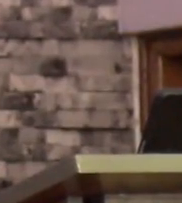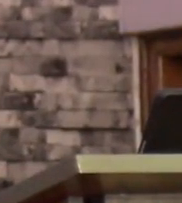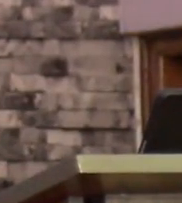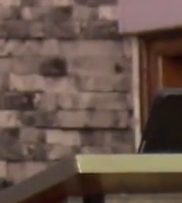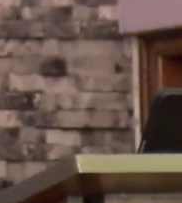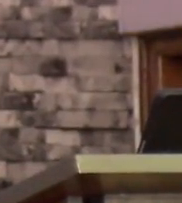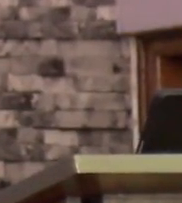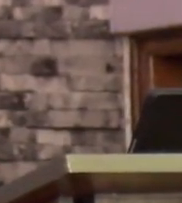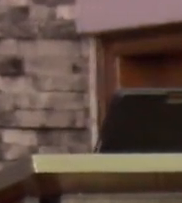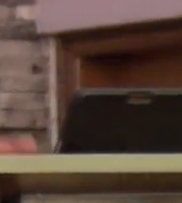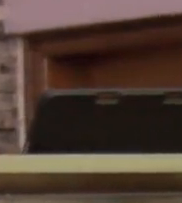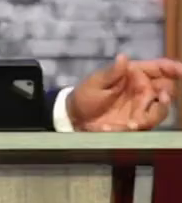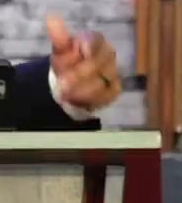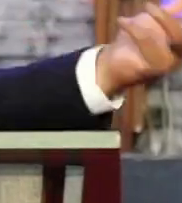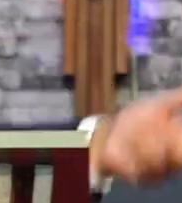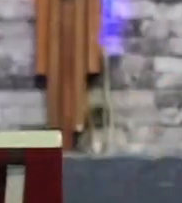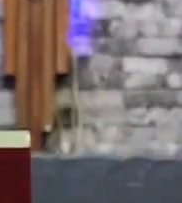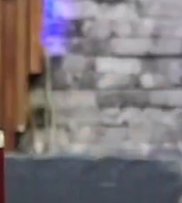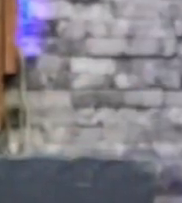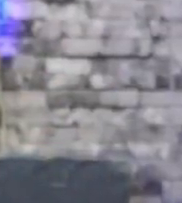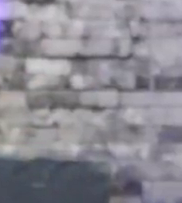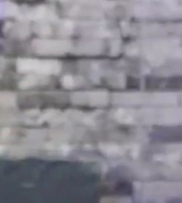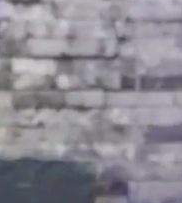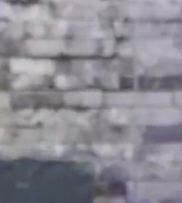If God is here, then the Red Sea can be parted.